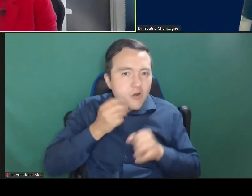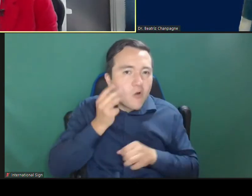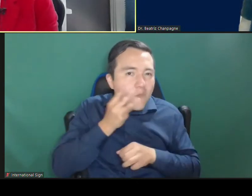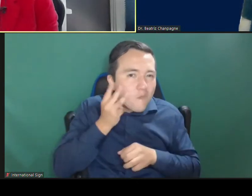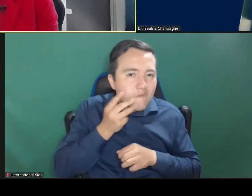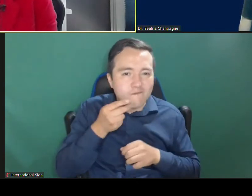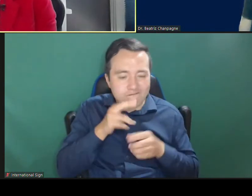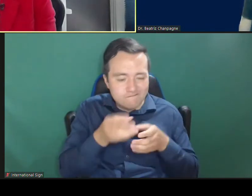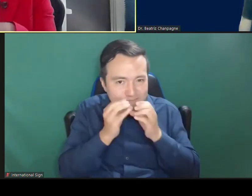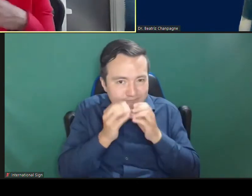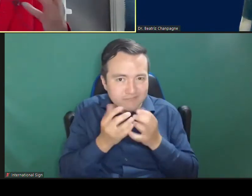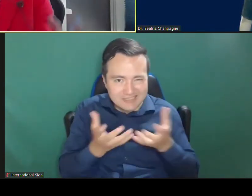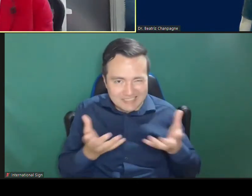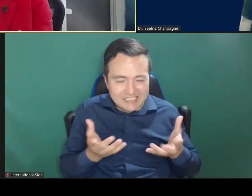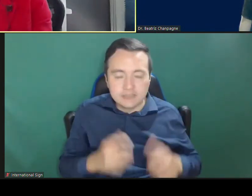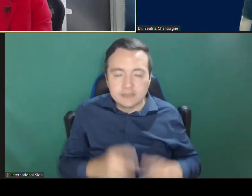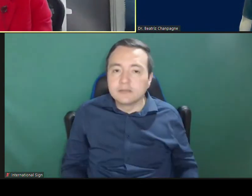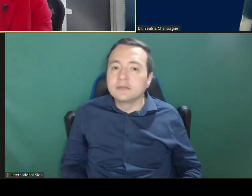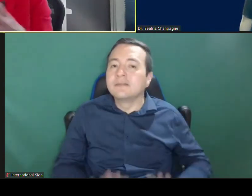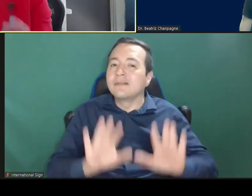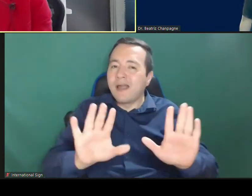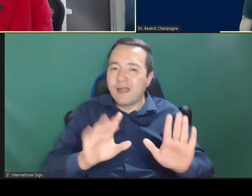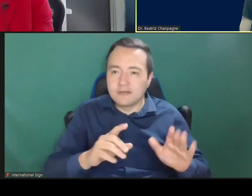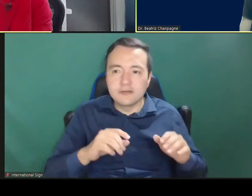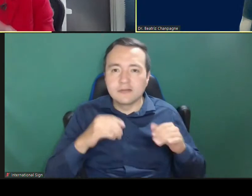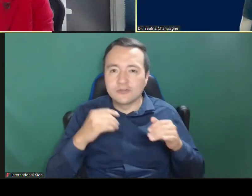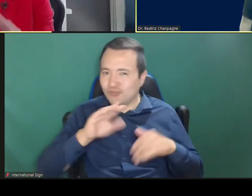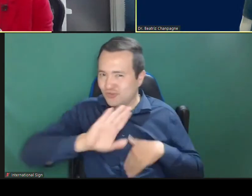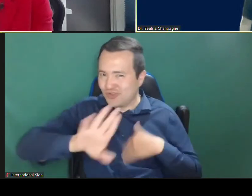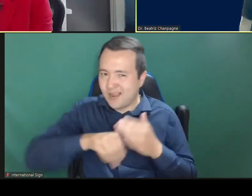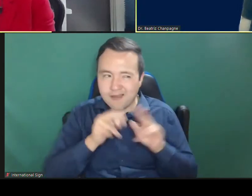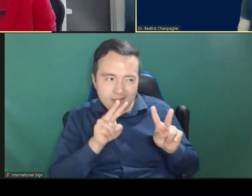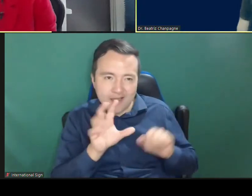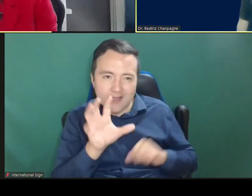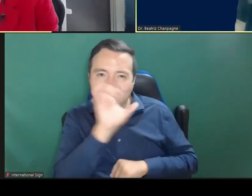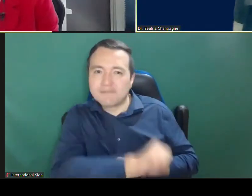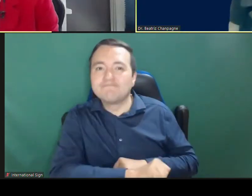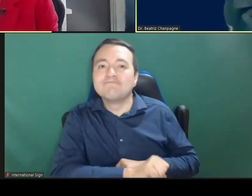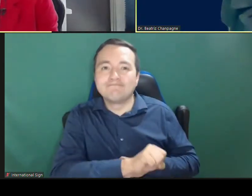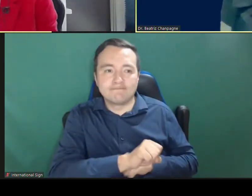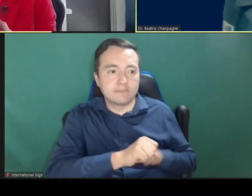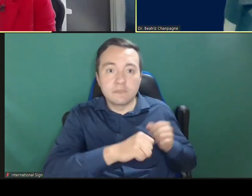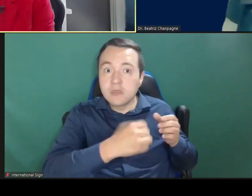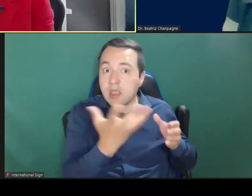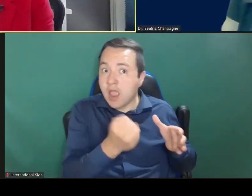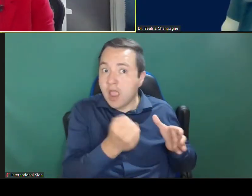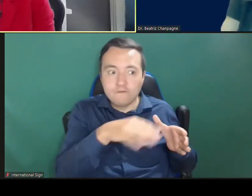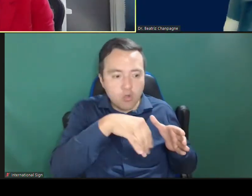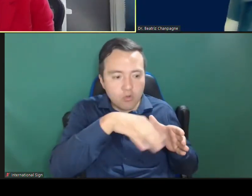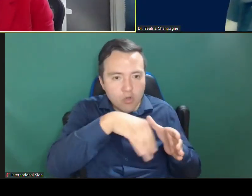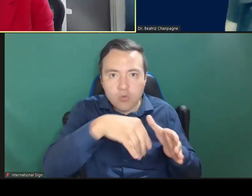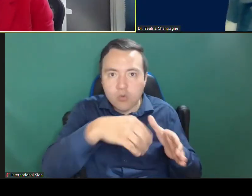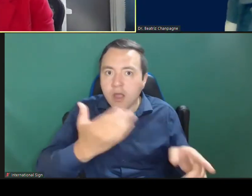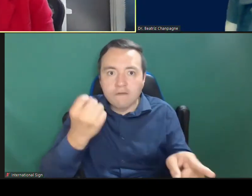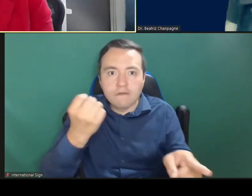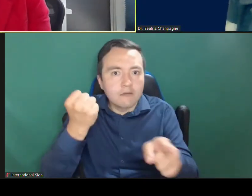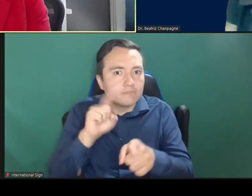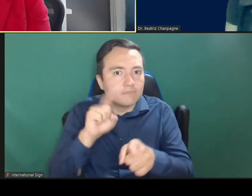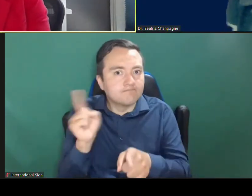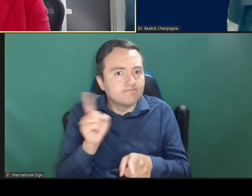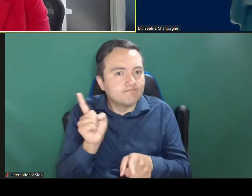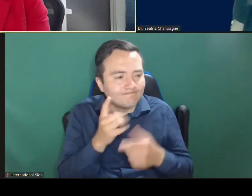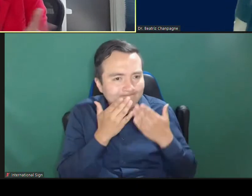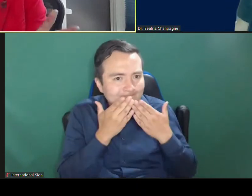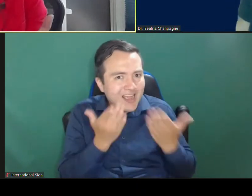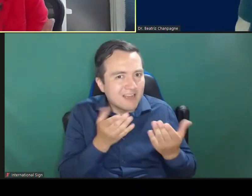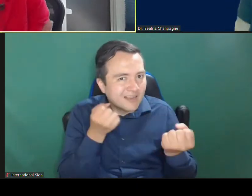respond in writing, but I think that we are working together to identify these gaps, and we